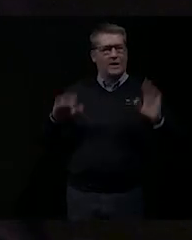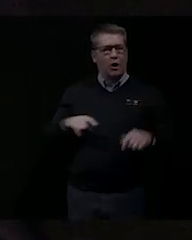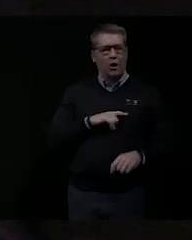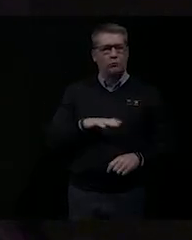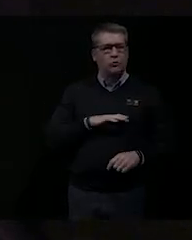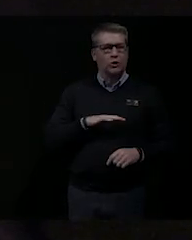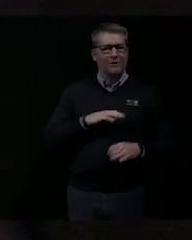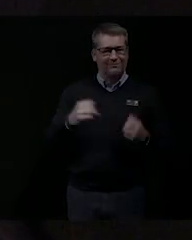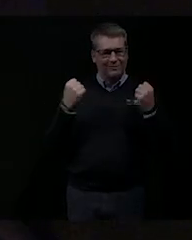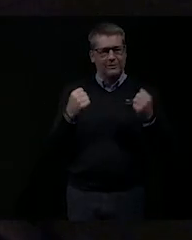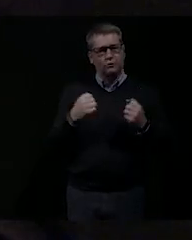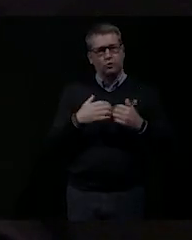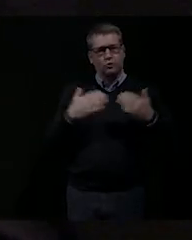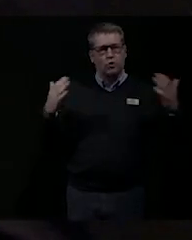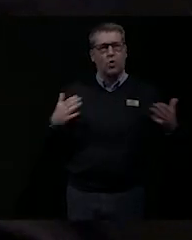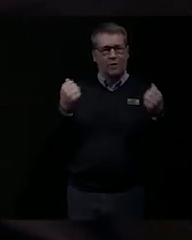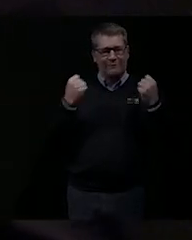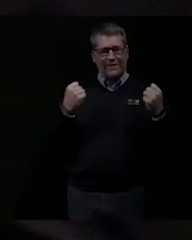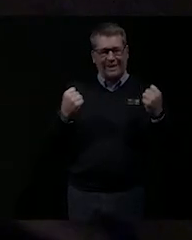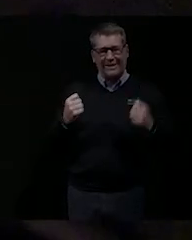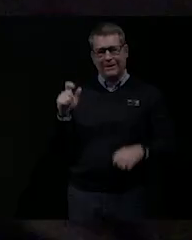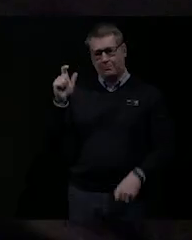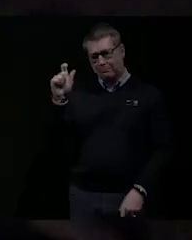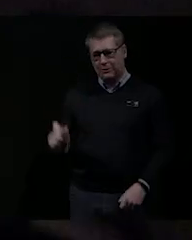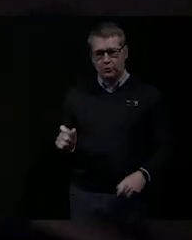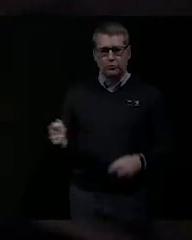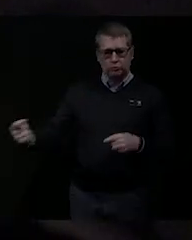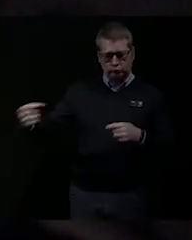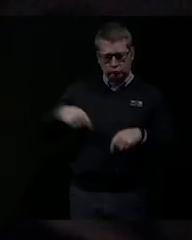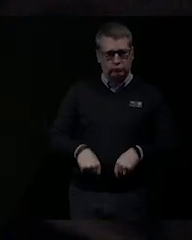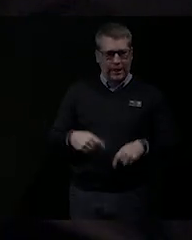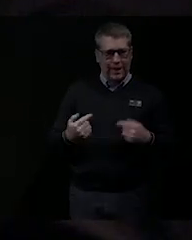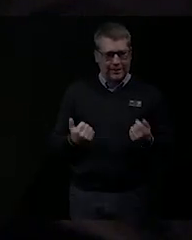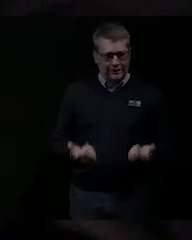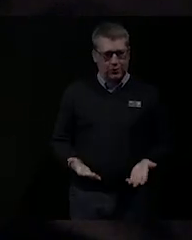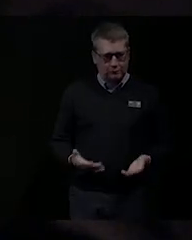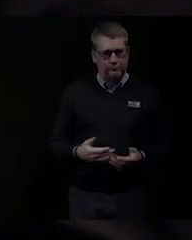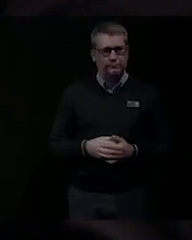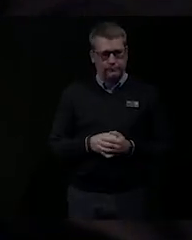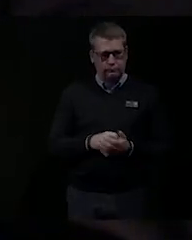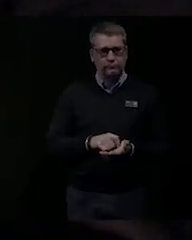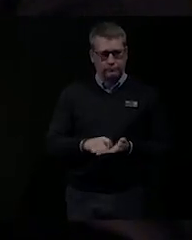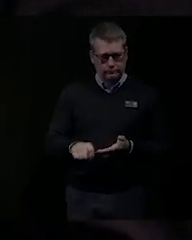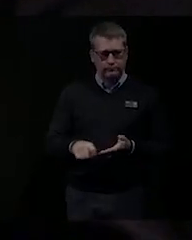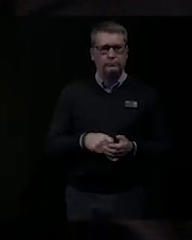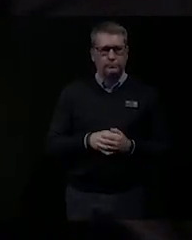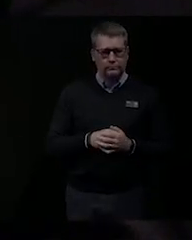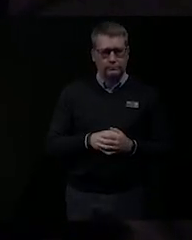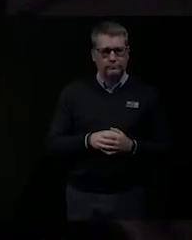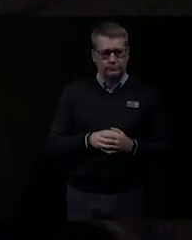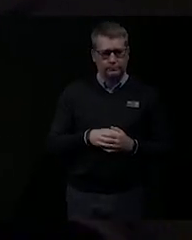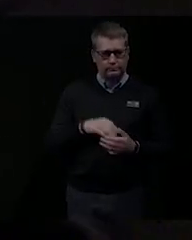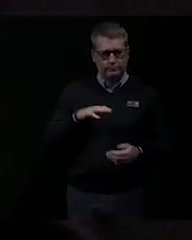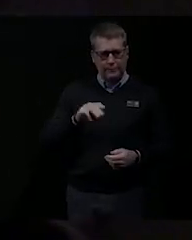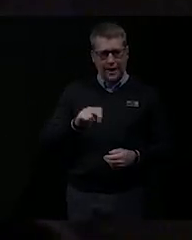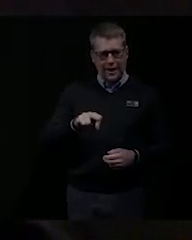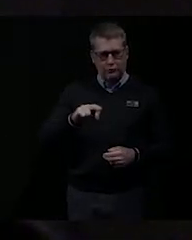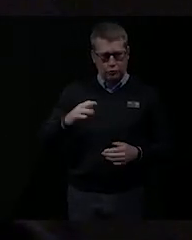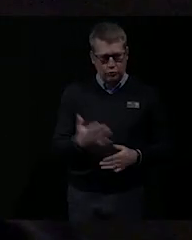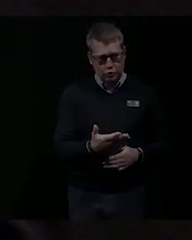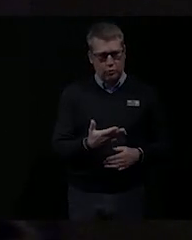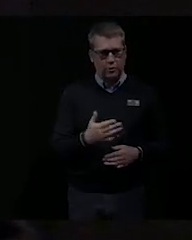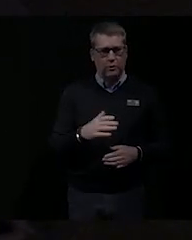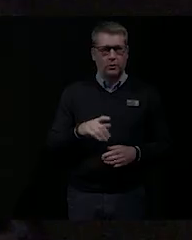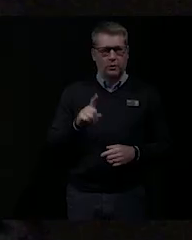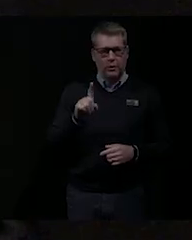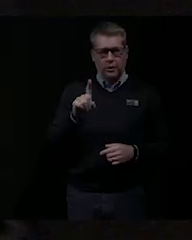the United Nations Special Rapporteur on the Situation of Human Rights Defender, Mary Lawlor. Human rights defenders are